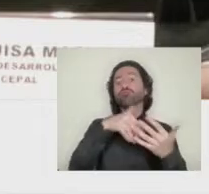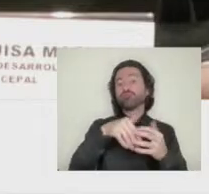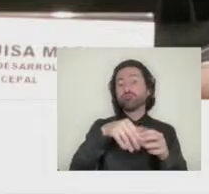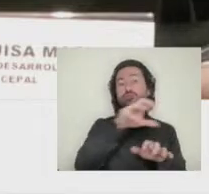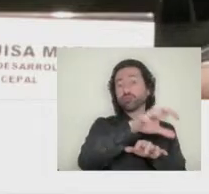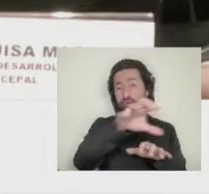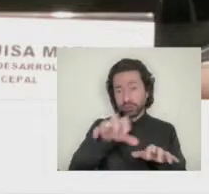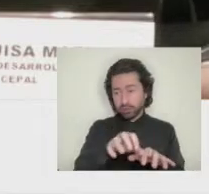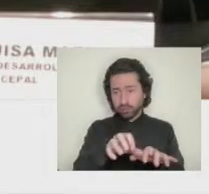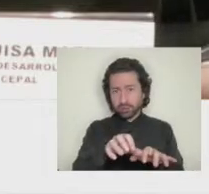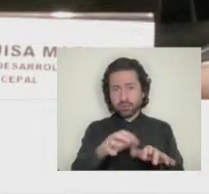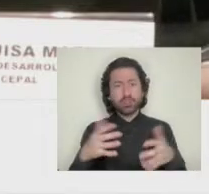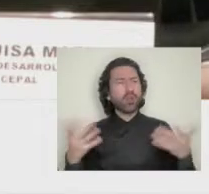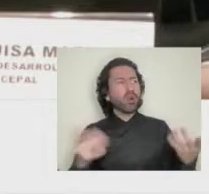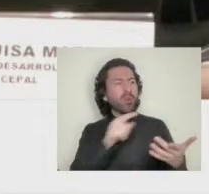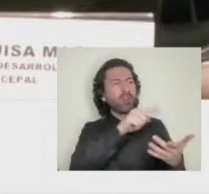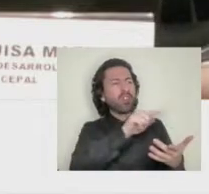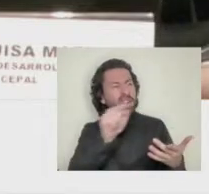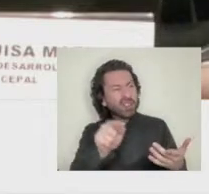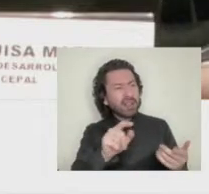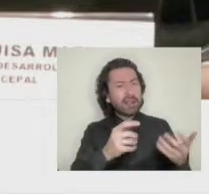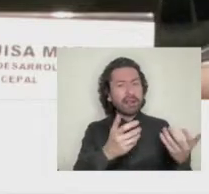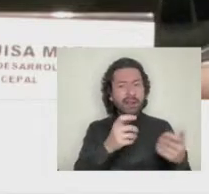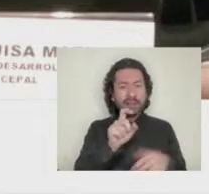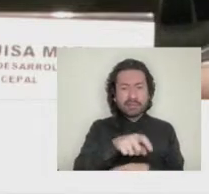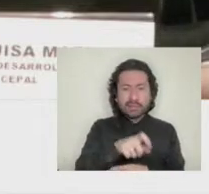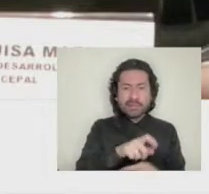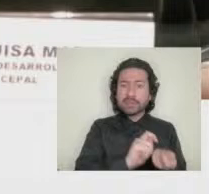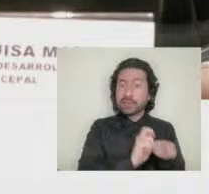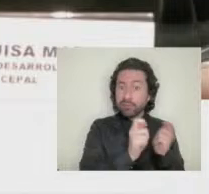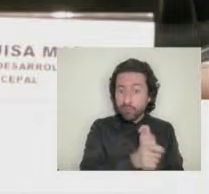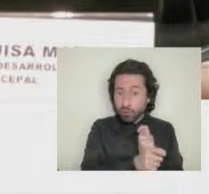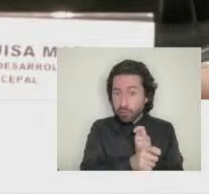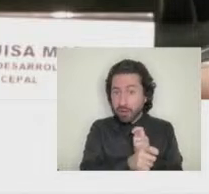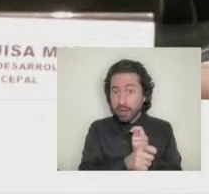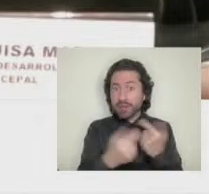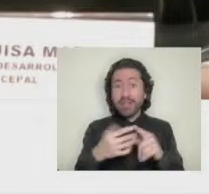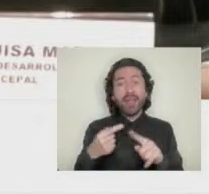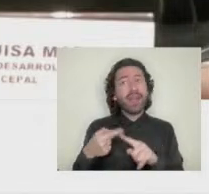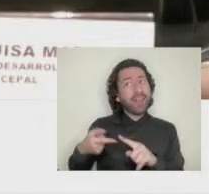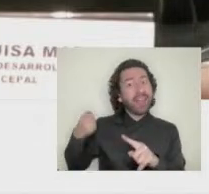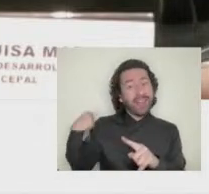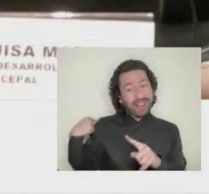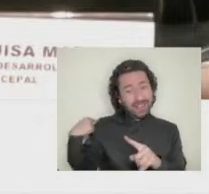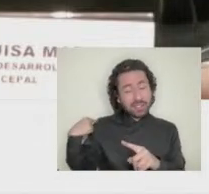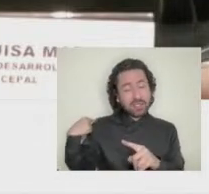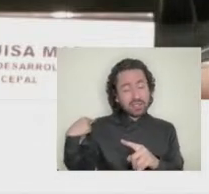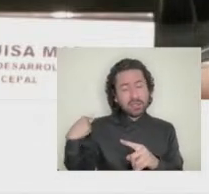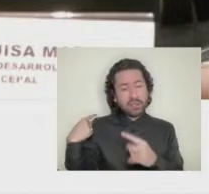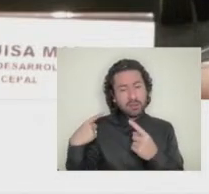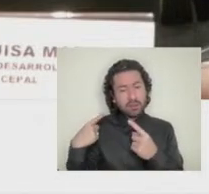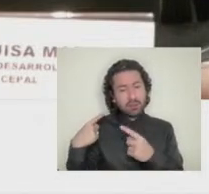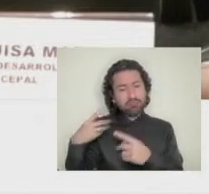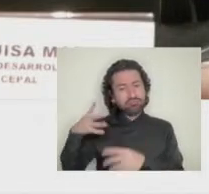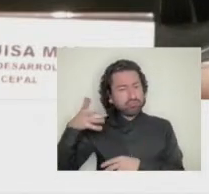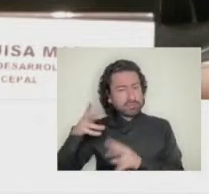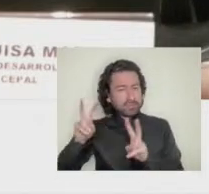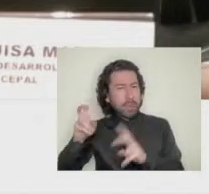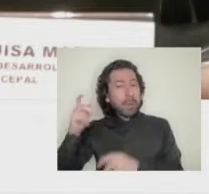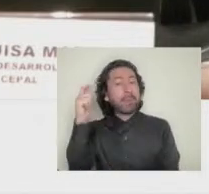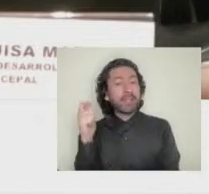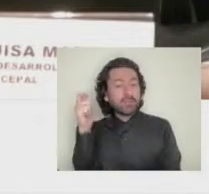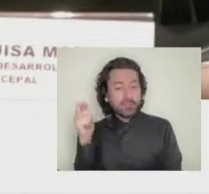sectors, and the reforms that requires, this is something that we saw yesterday during the presentation